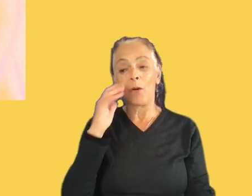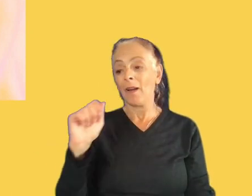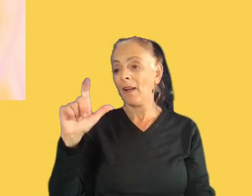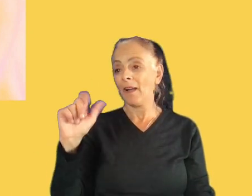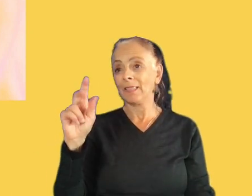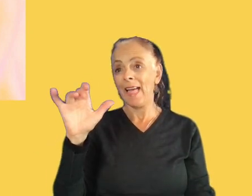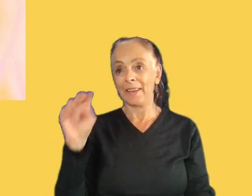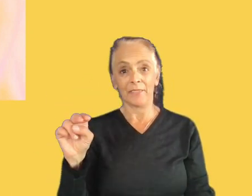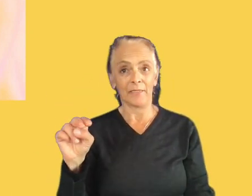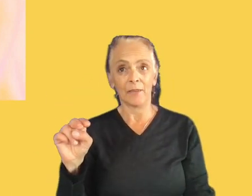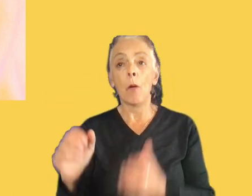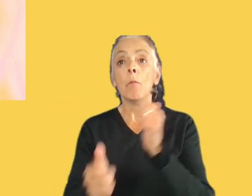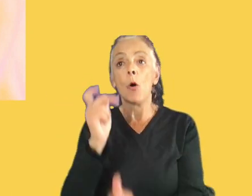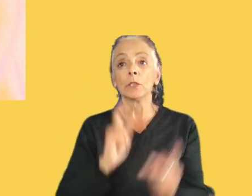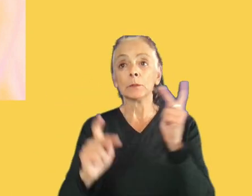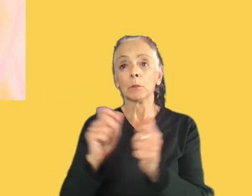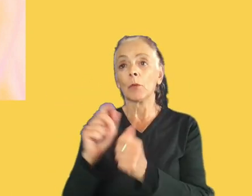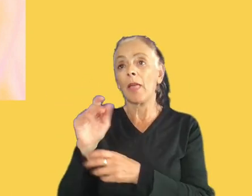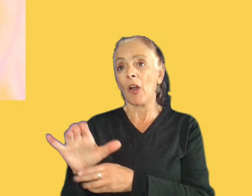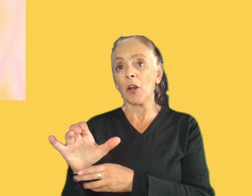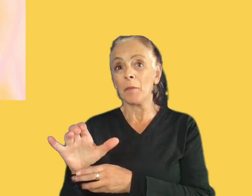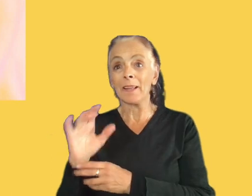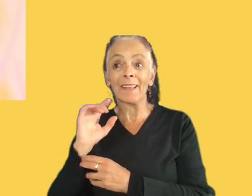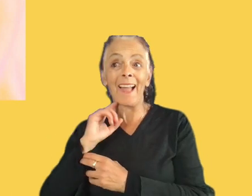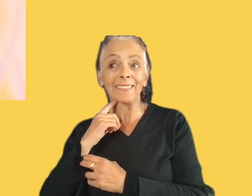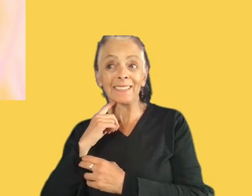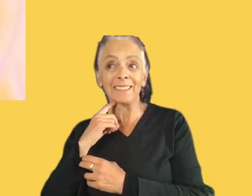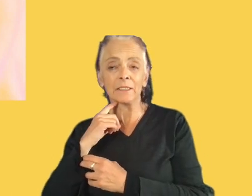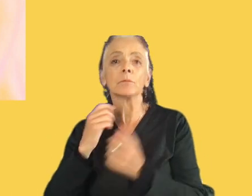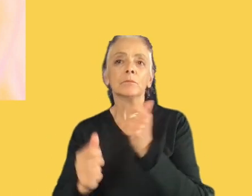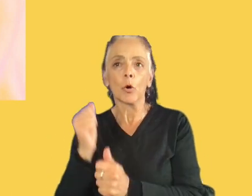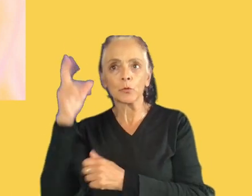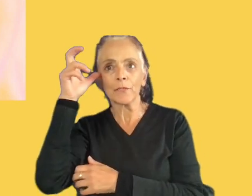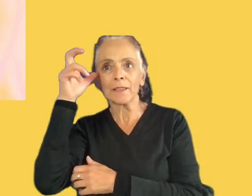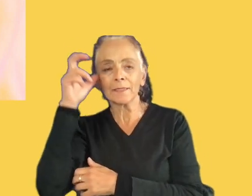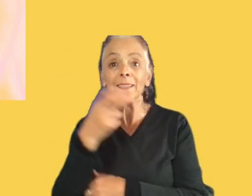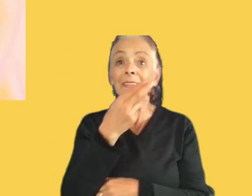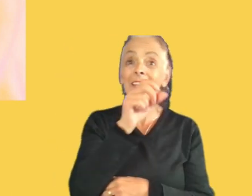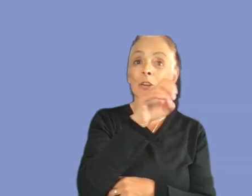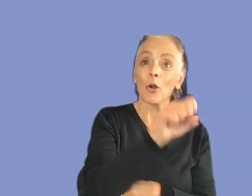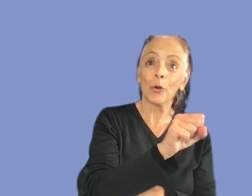most of the people who had Arabic accents were villains. The heroes all sounded white.